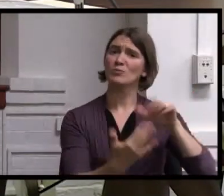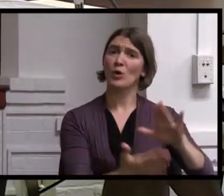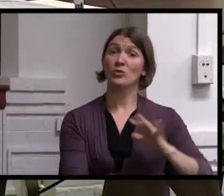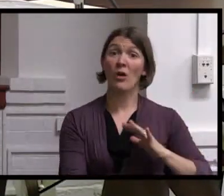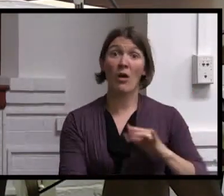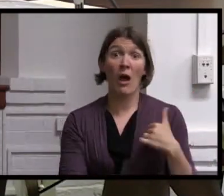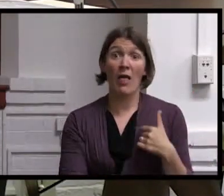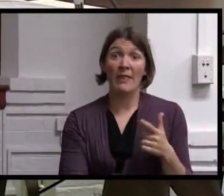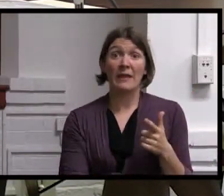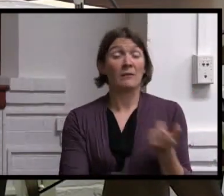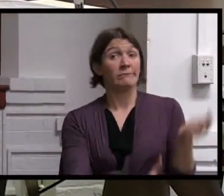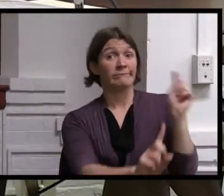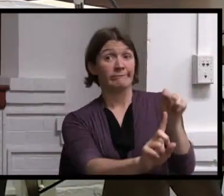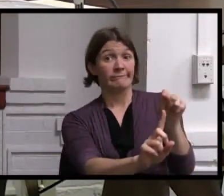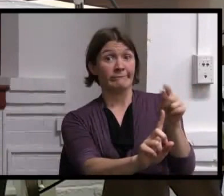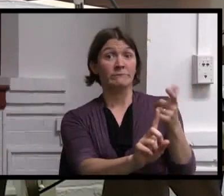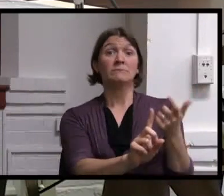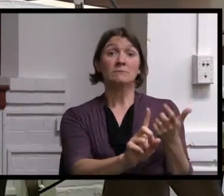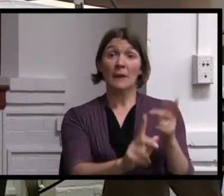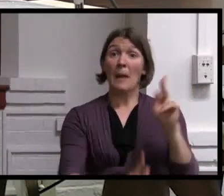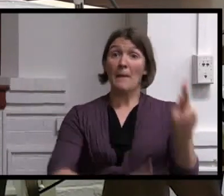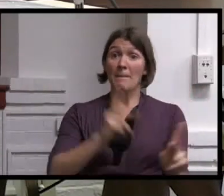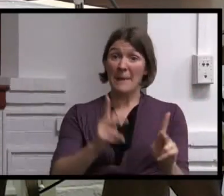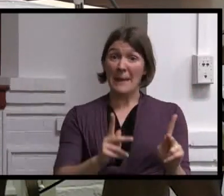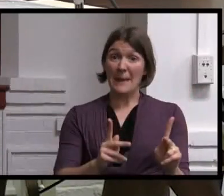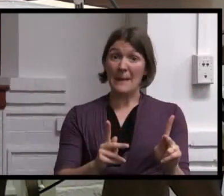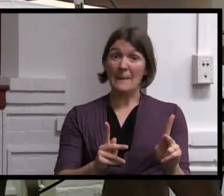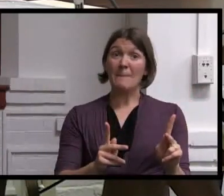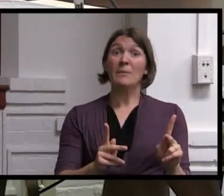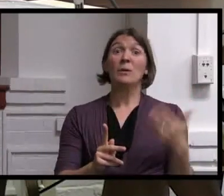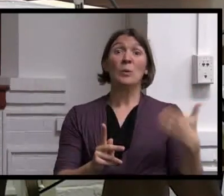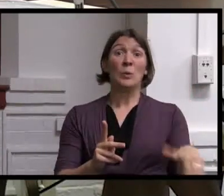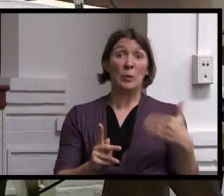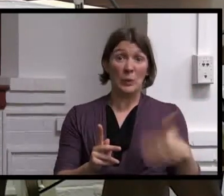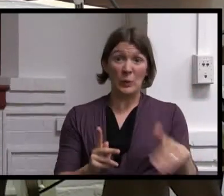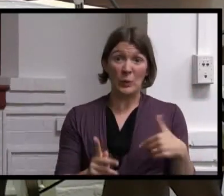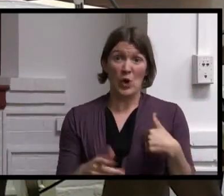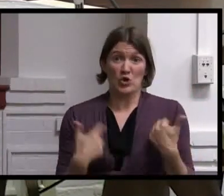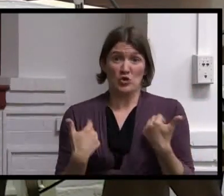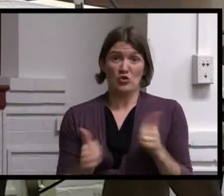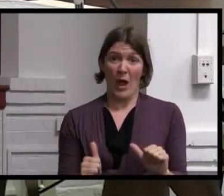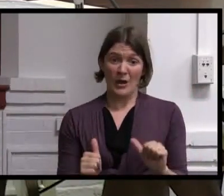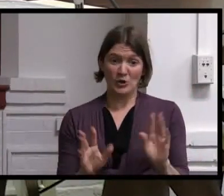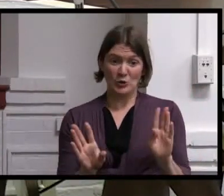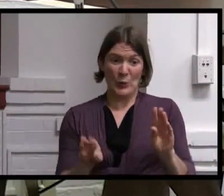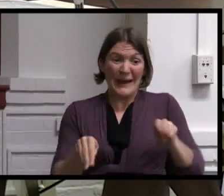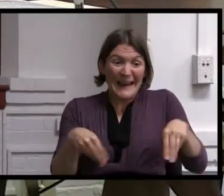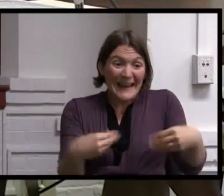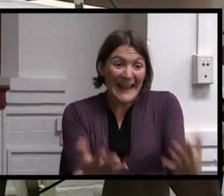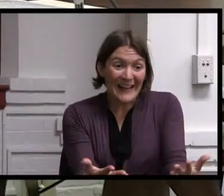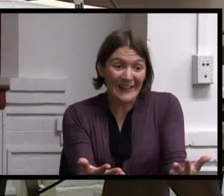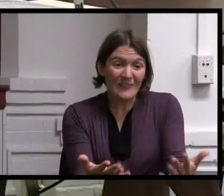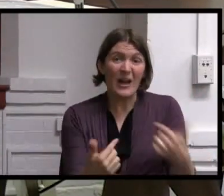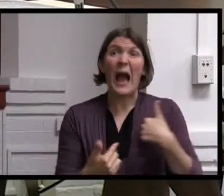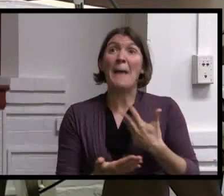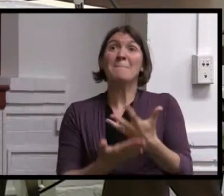think it's great, and to your point, for people to have a low barrier way to make a contribution as well.